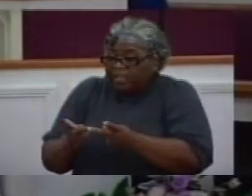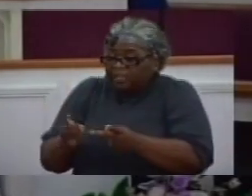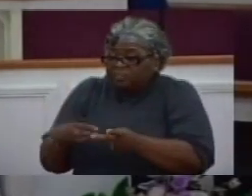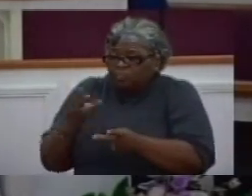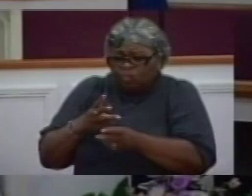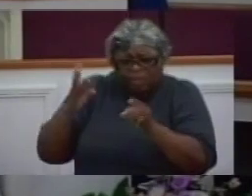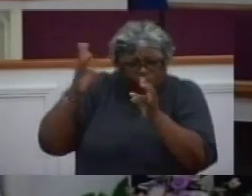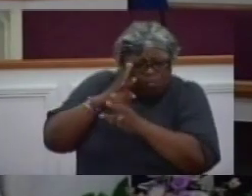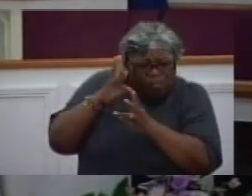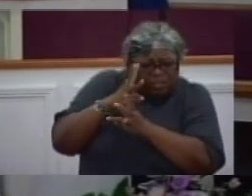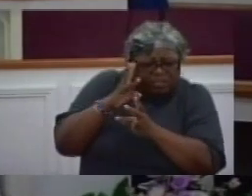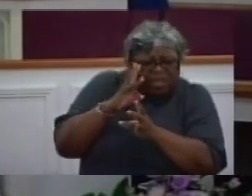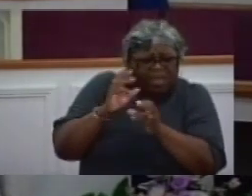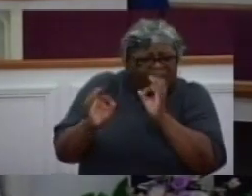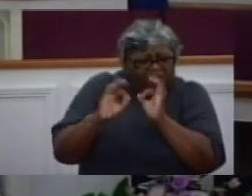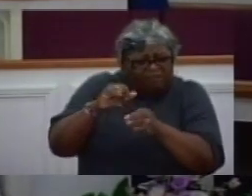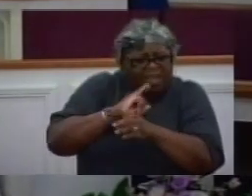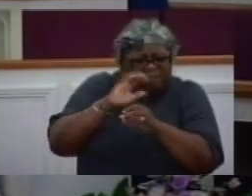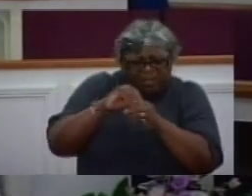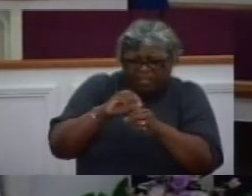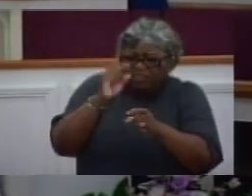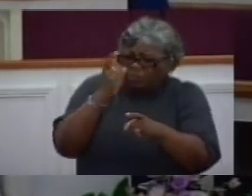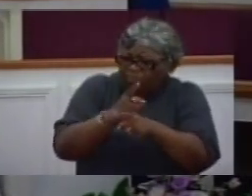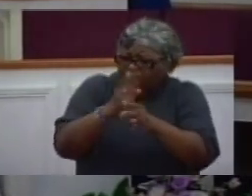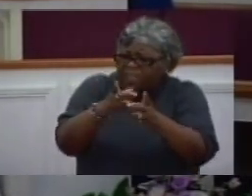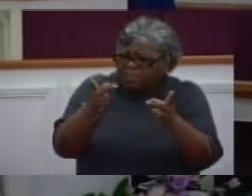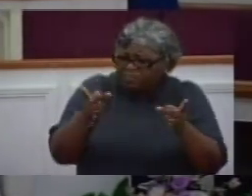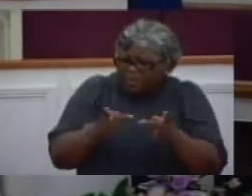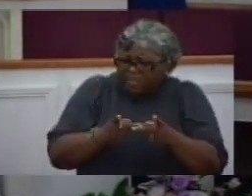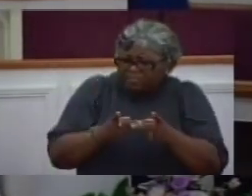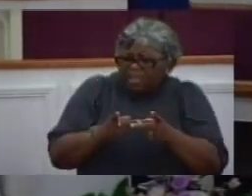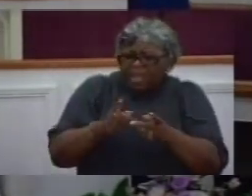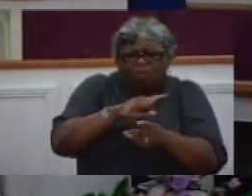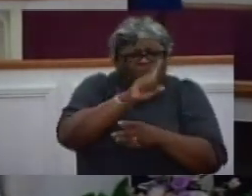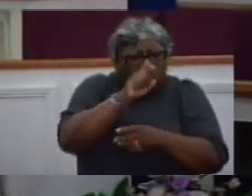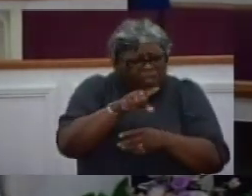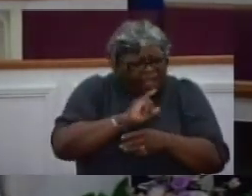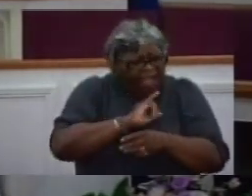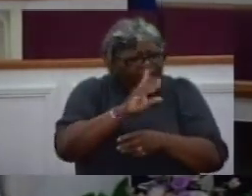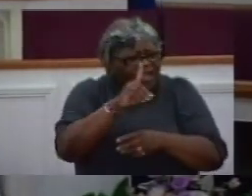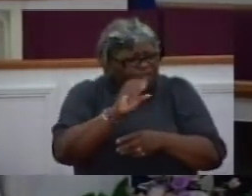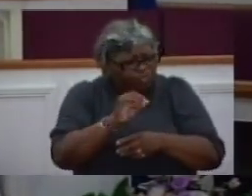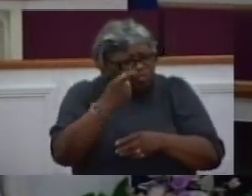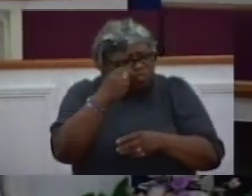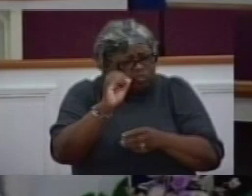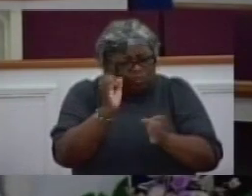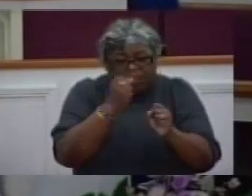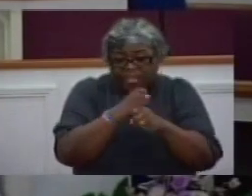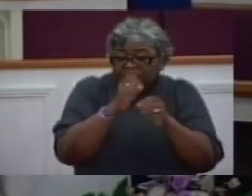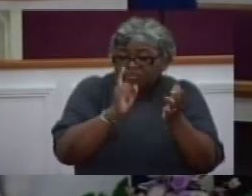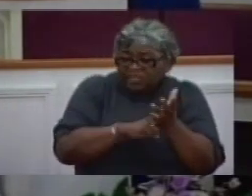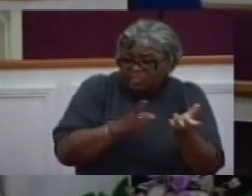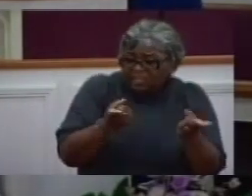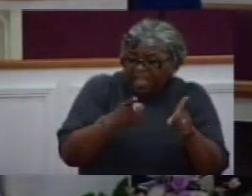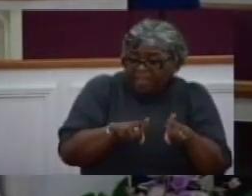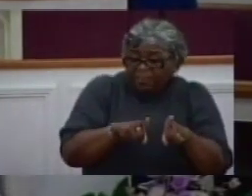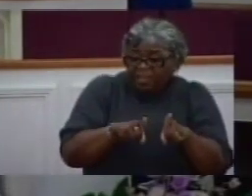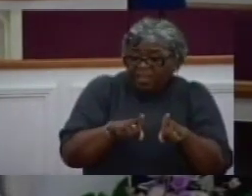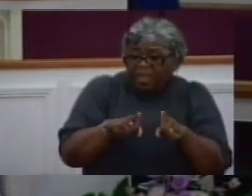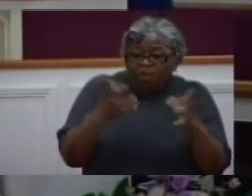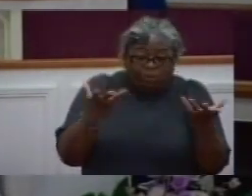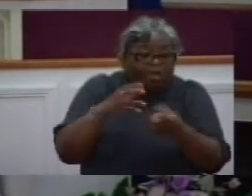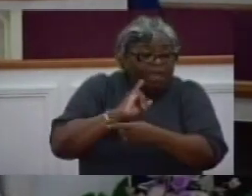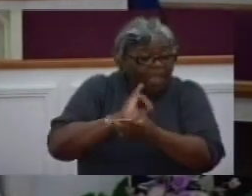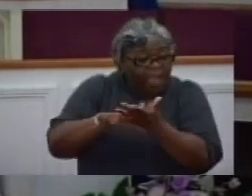wonder, am I in the right place? Or what did I do to cause this to happen. What